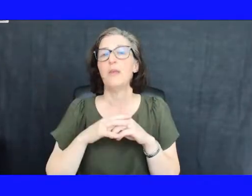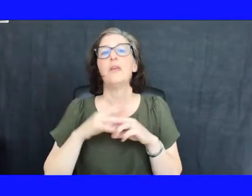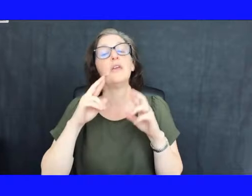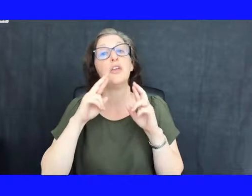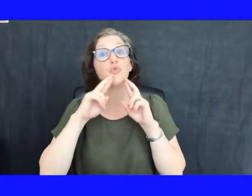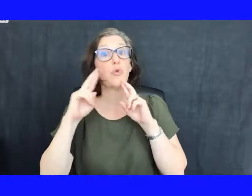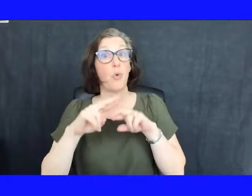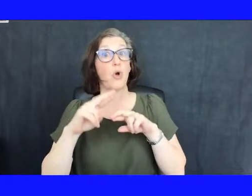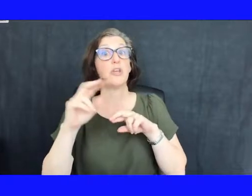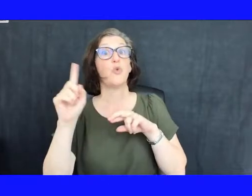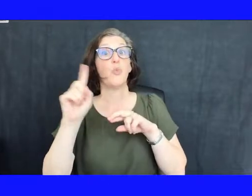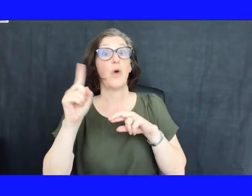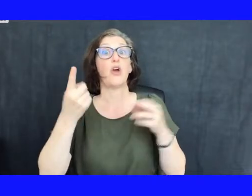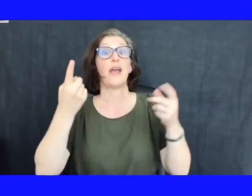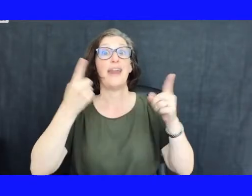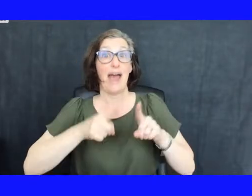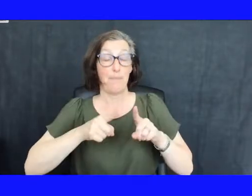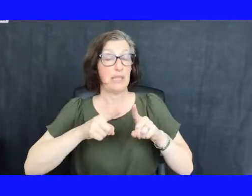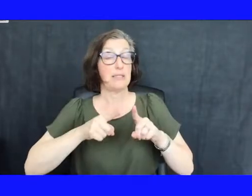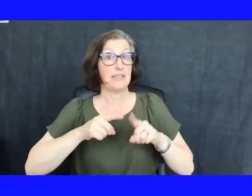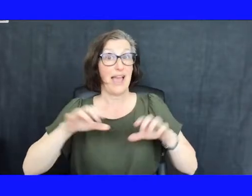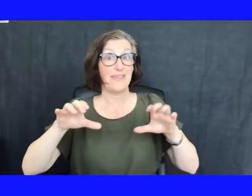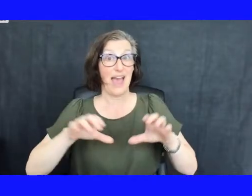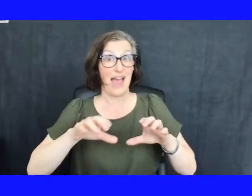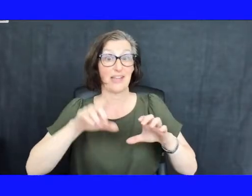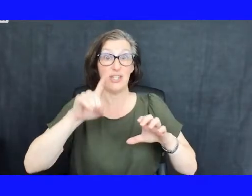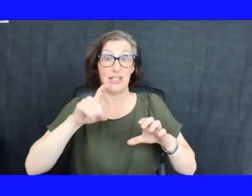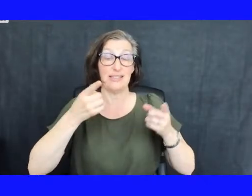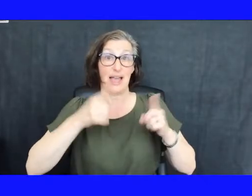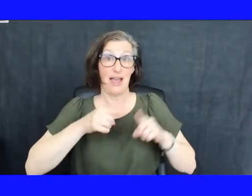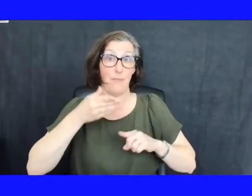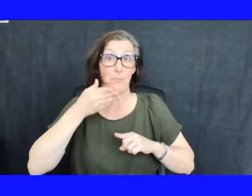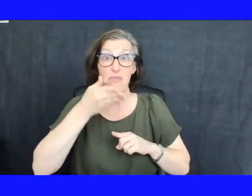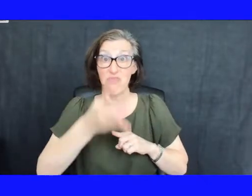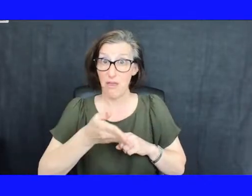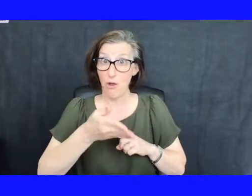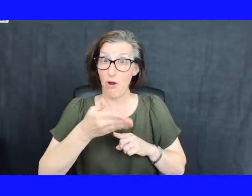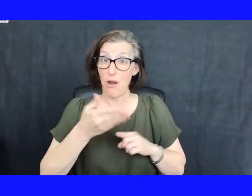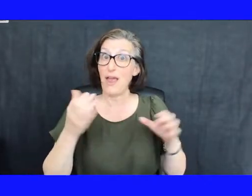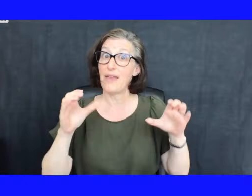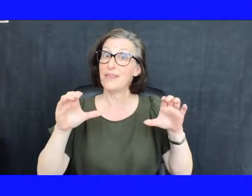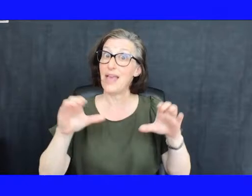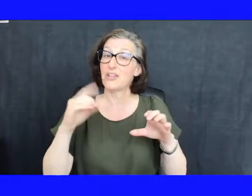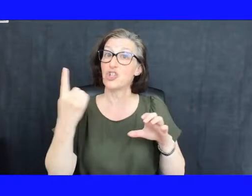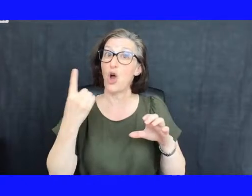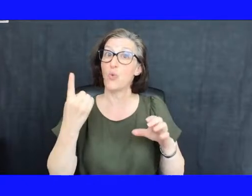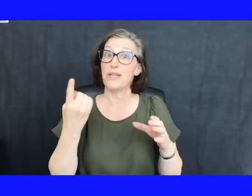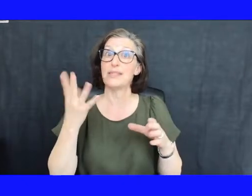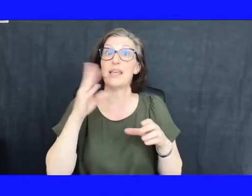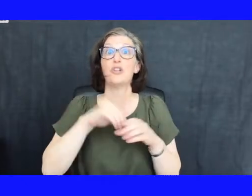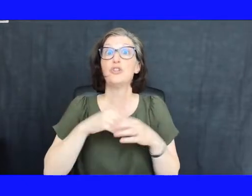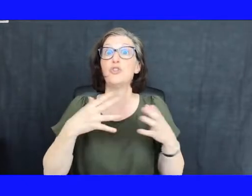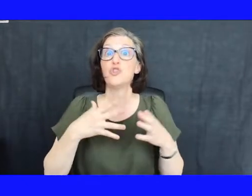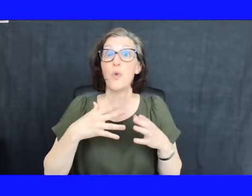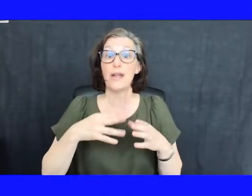first round of putting it together, how it would happen, what the process is at each